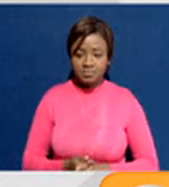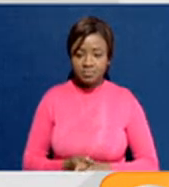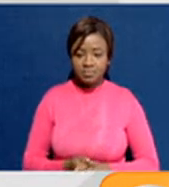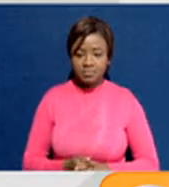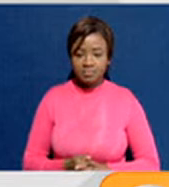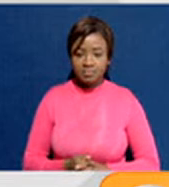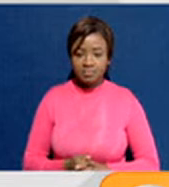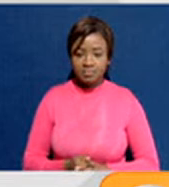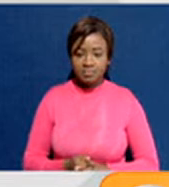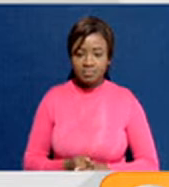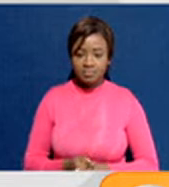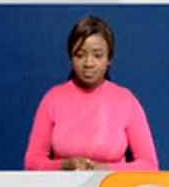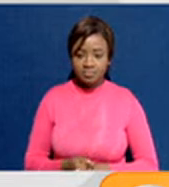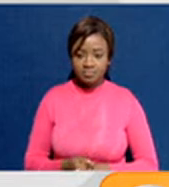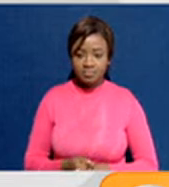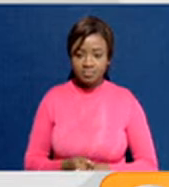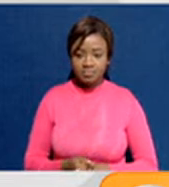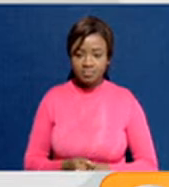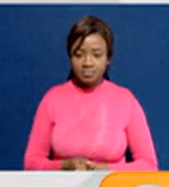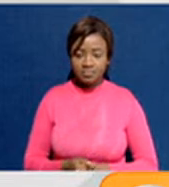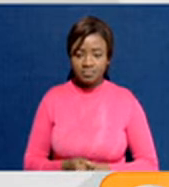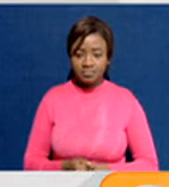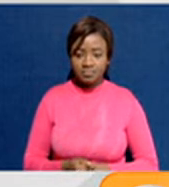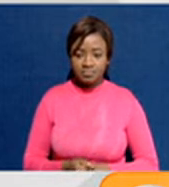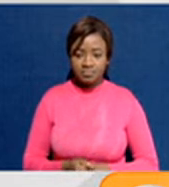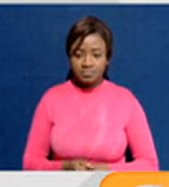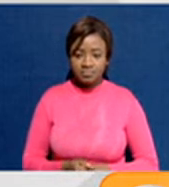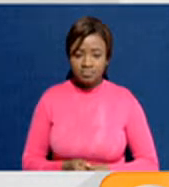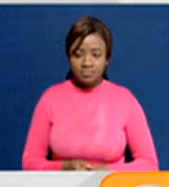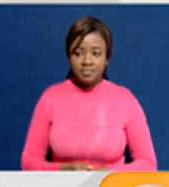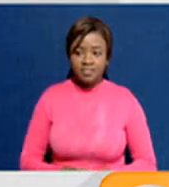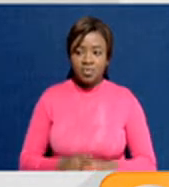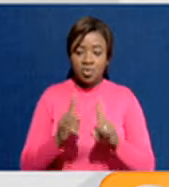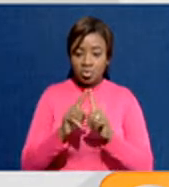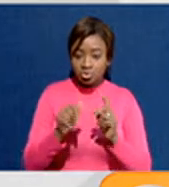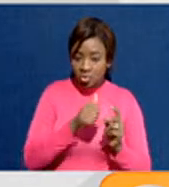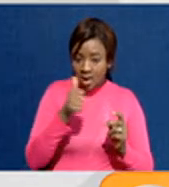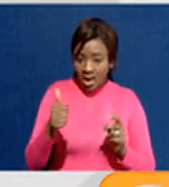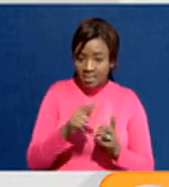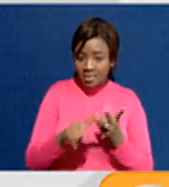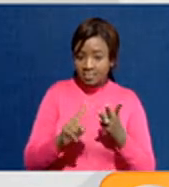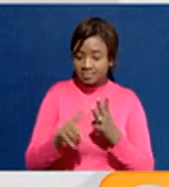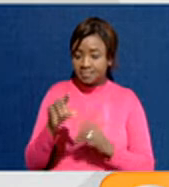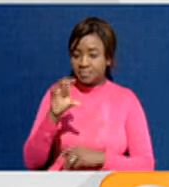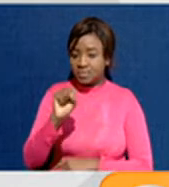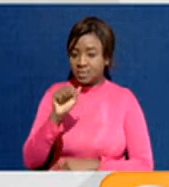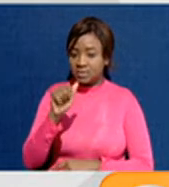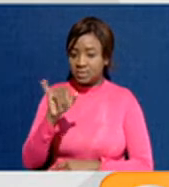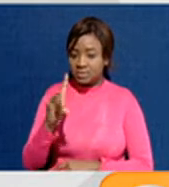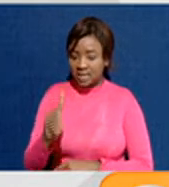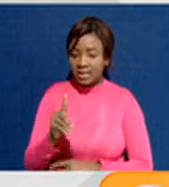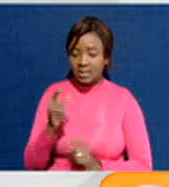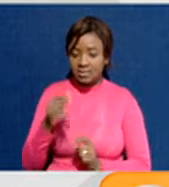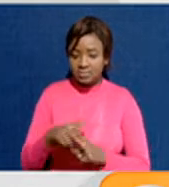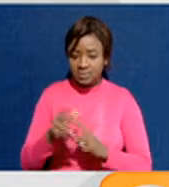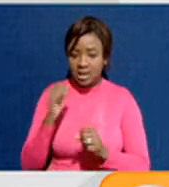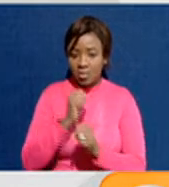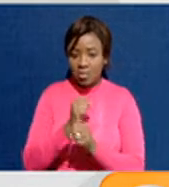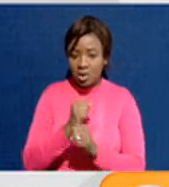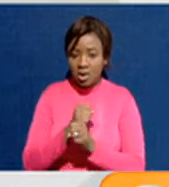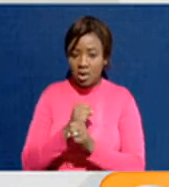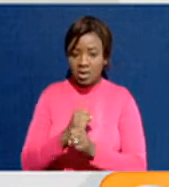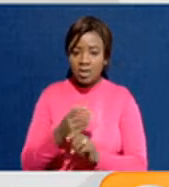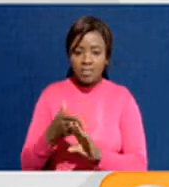the Vice Chancellor of the National Defense University. Major General Said Farah has taken over from Lieutenant General